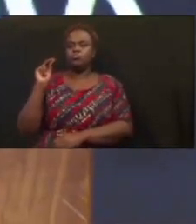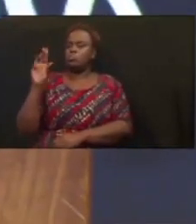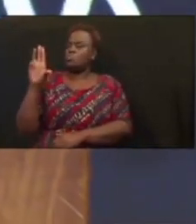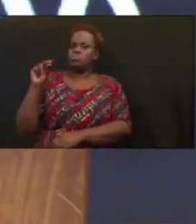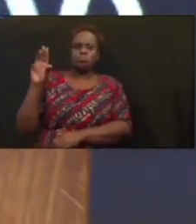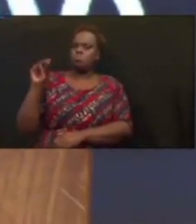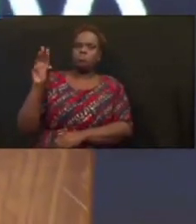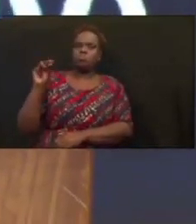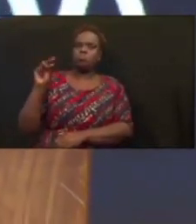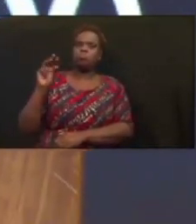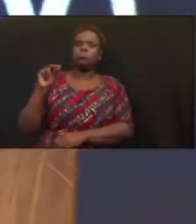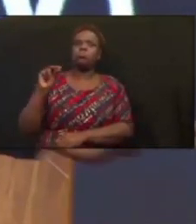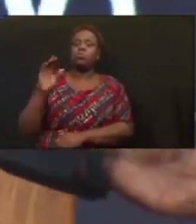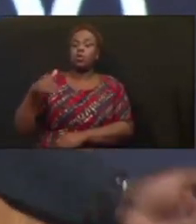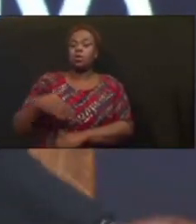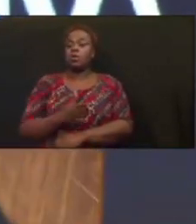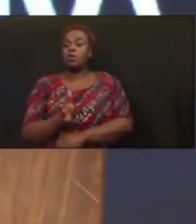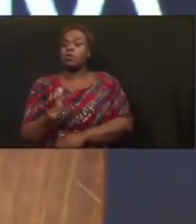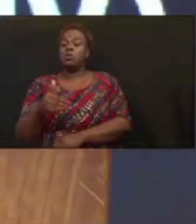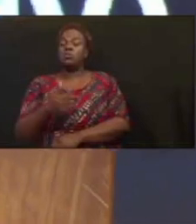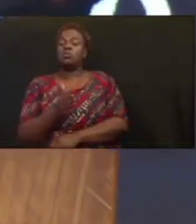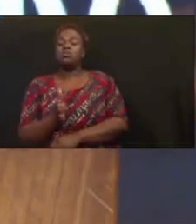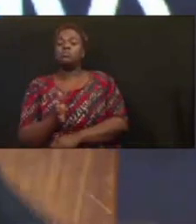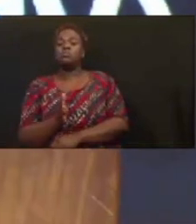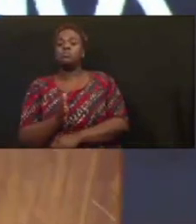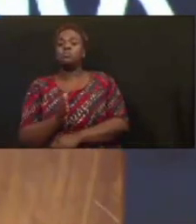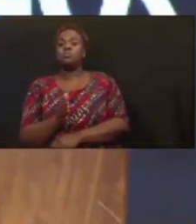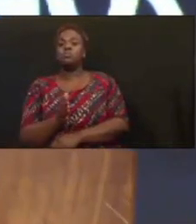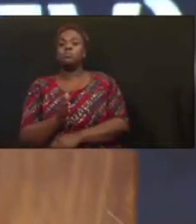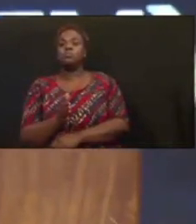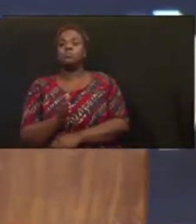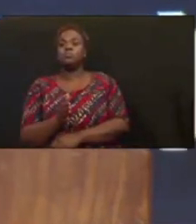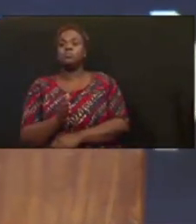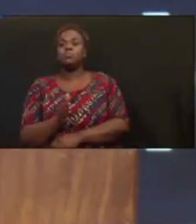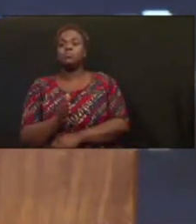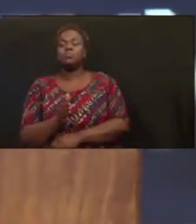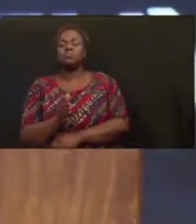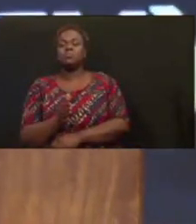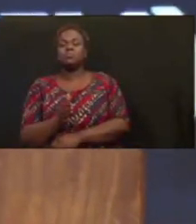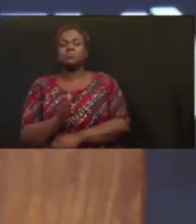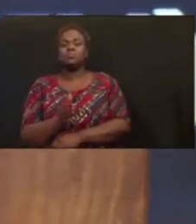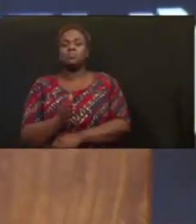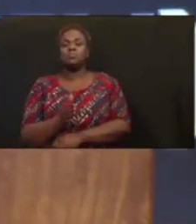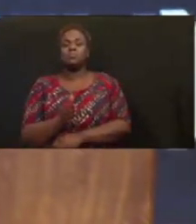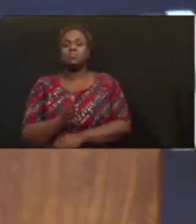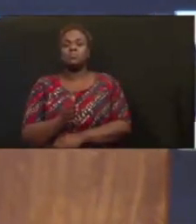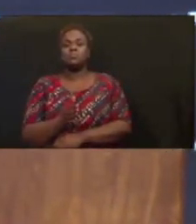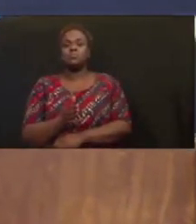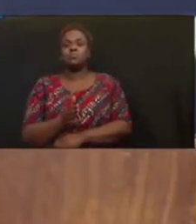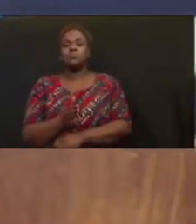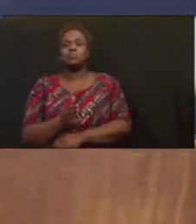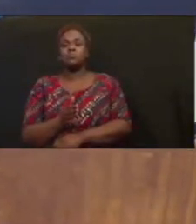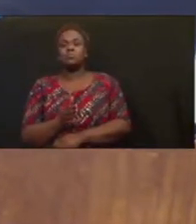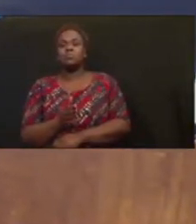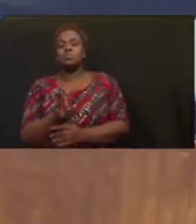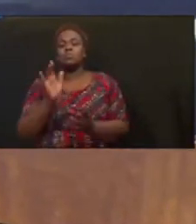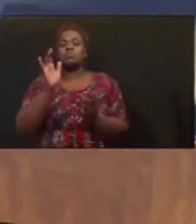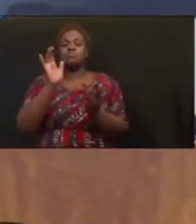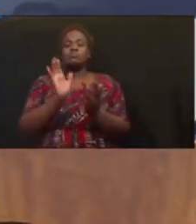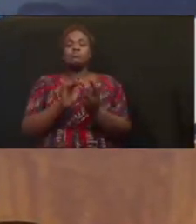snake. A snake is a reptile that doesn't have so much to study. That is a coded prophetic